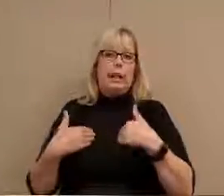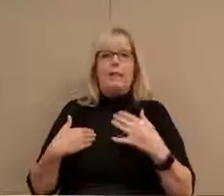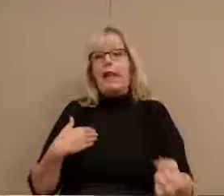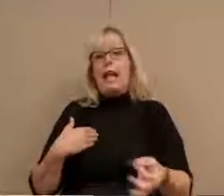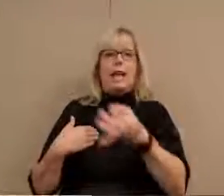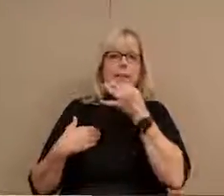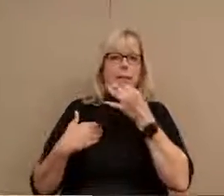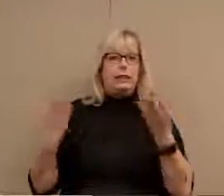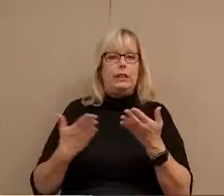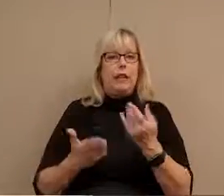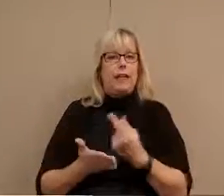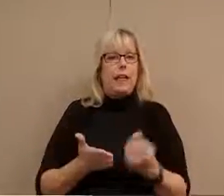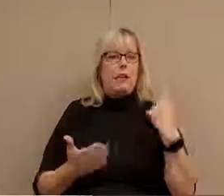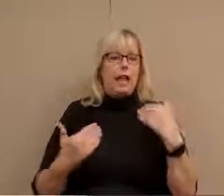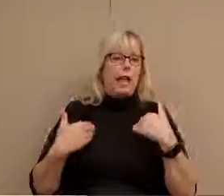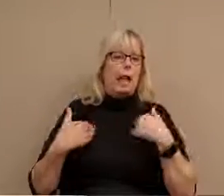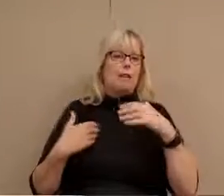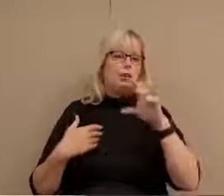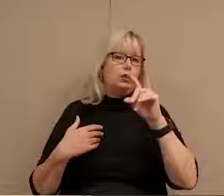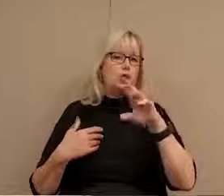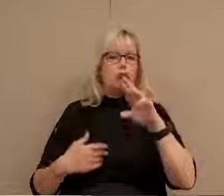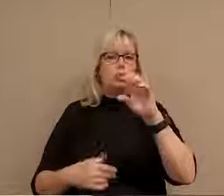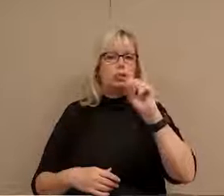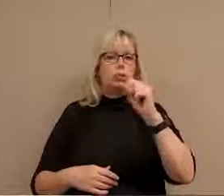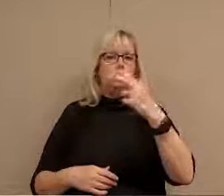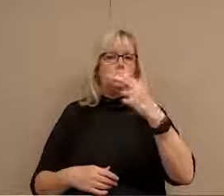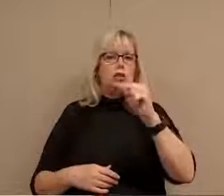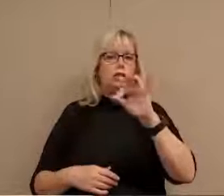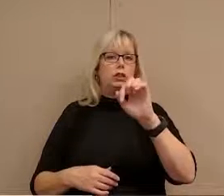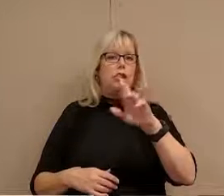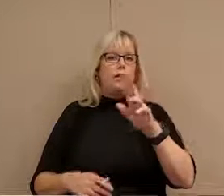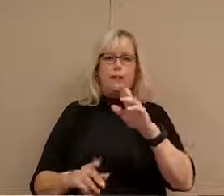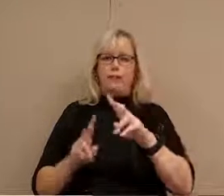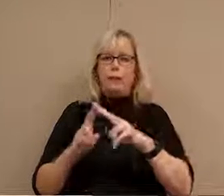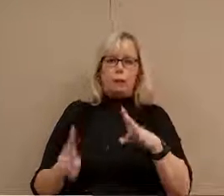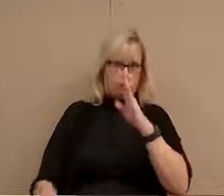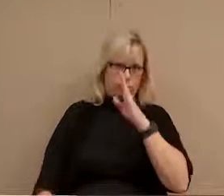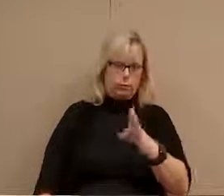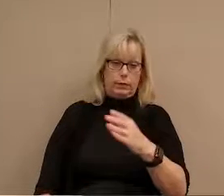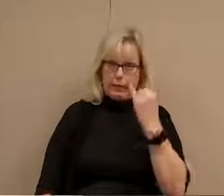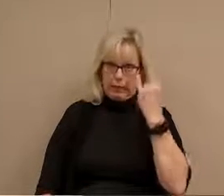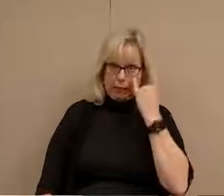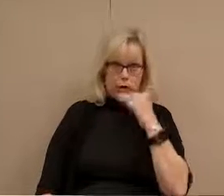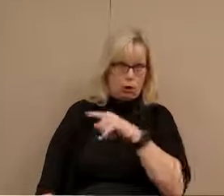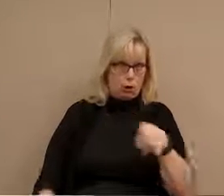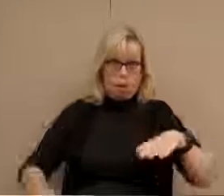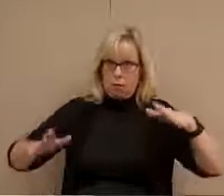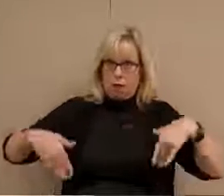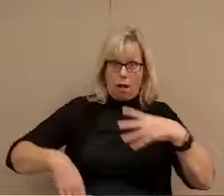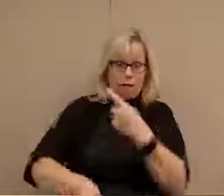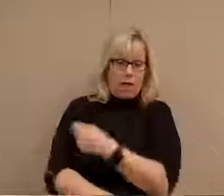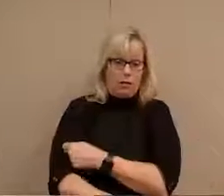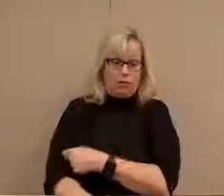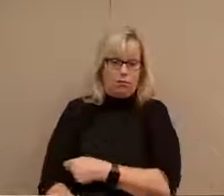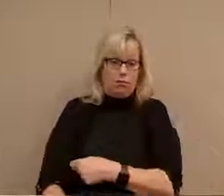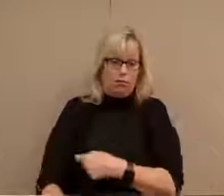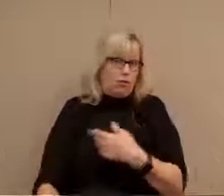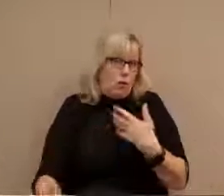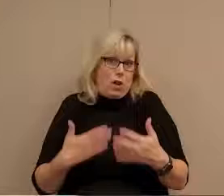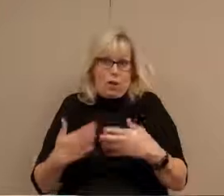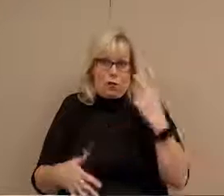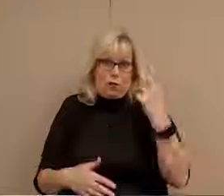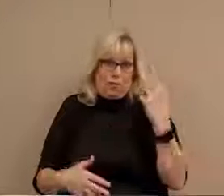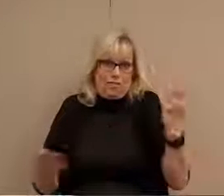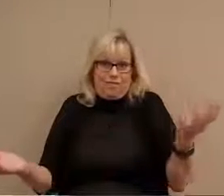experts on. Last week we had Dr. Schaefer, who was very blunt at the end, saying that for those of you who for whatever reason,